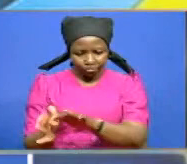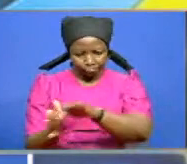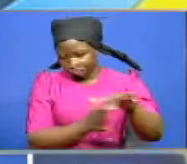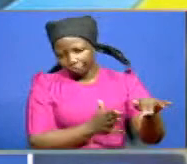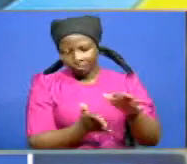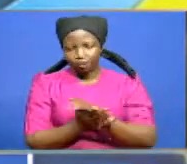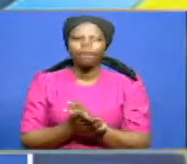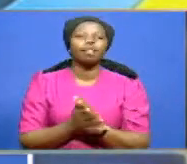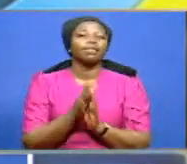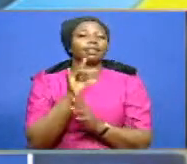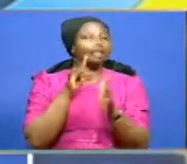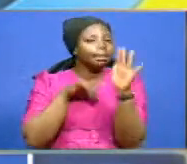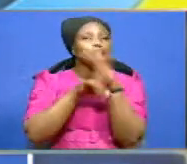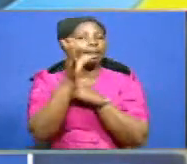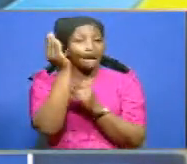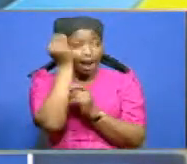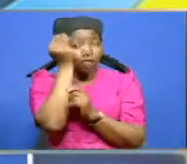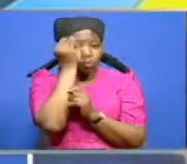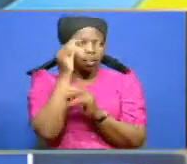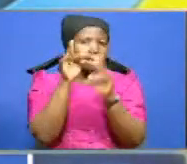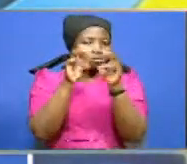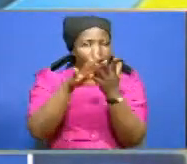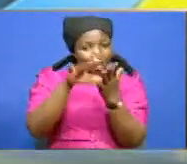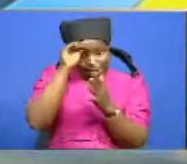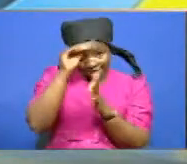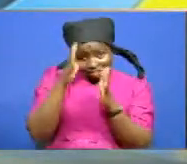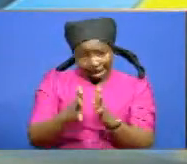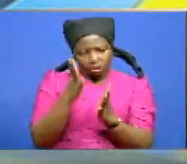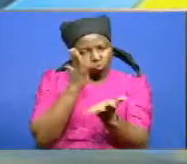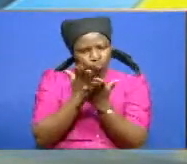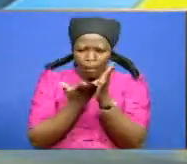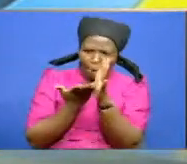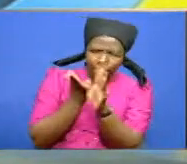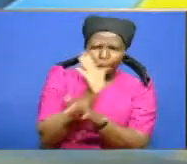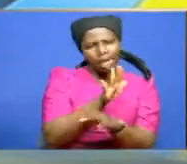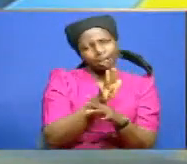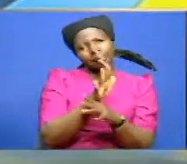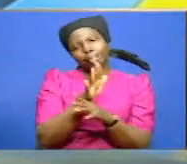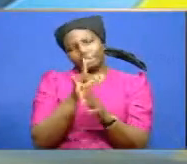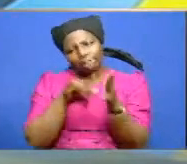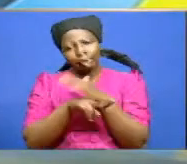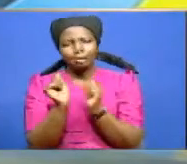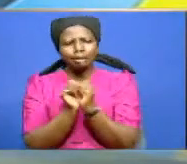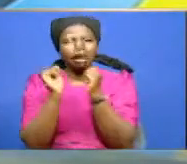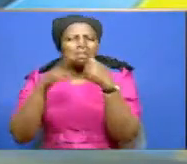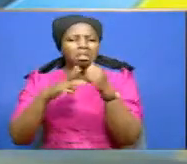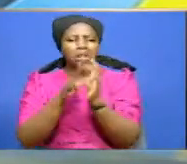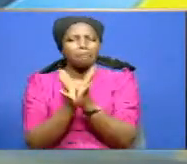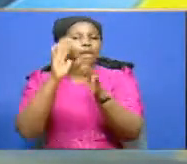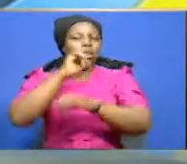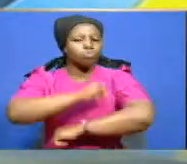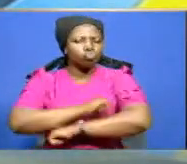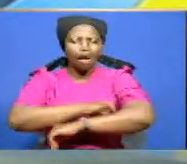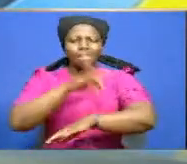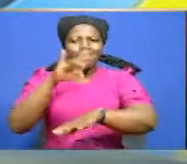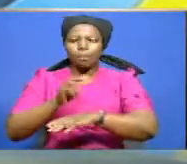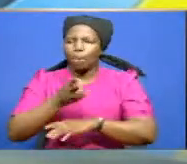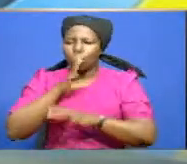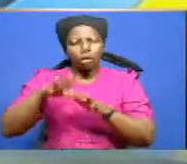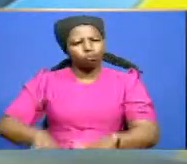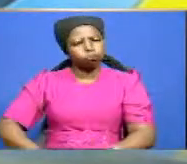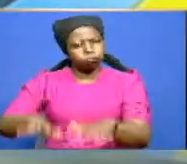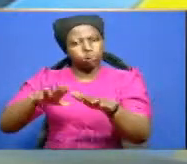Still on education matters, learners will not resume in 17 public schools affected by floods in Baringo